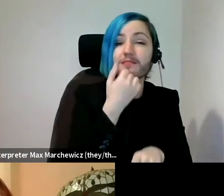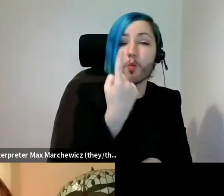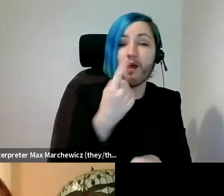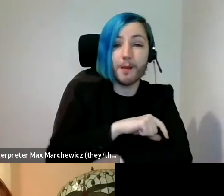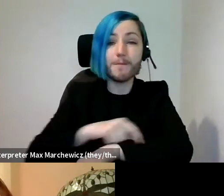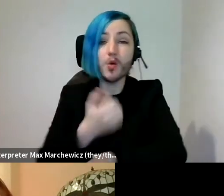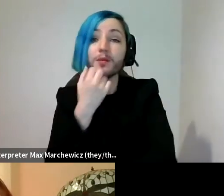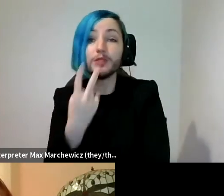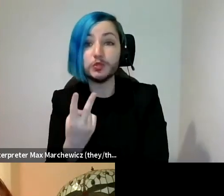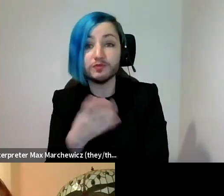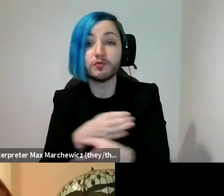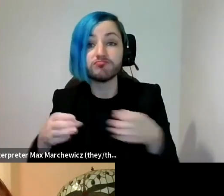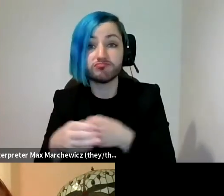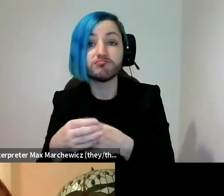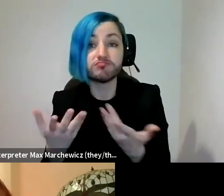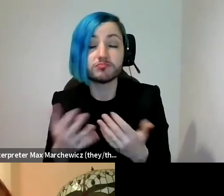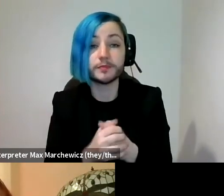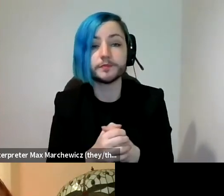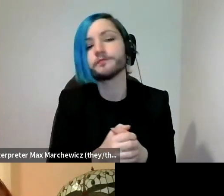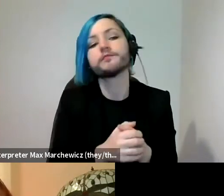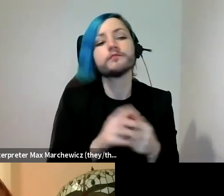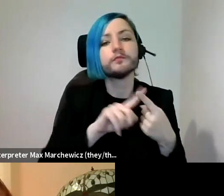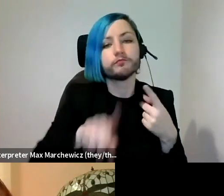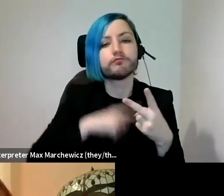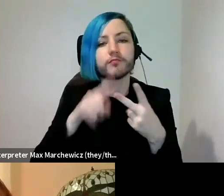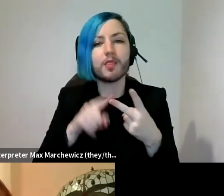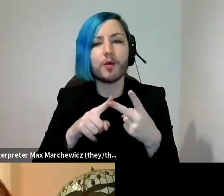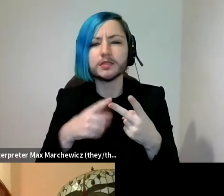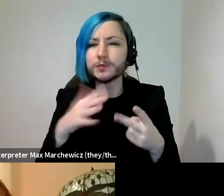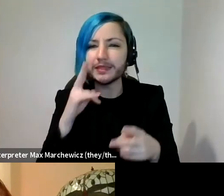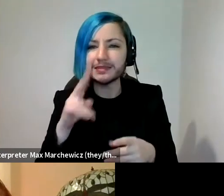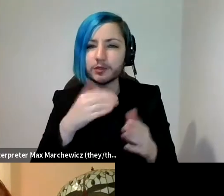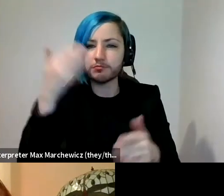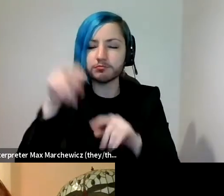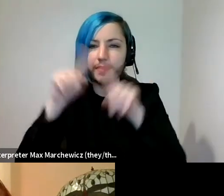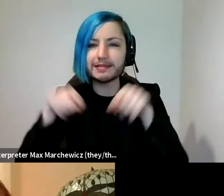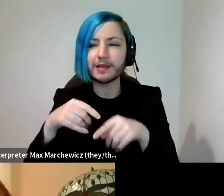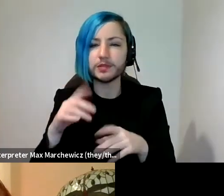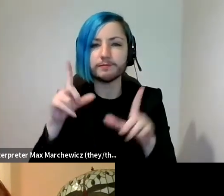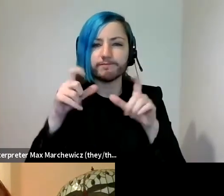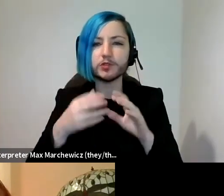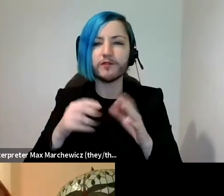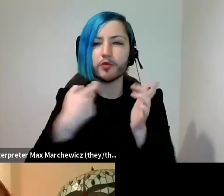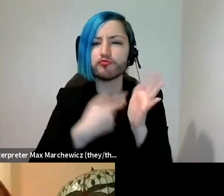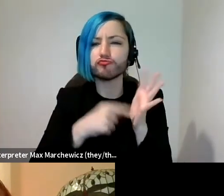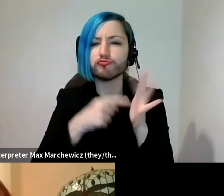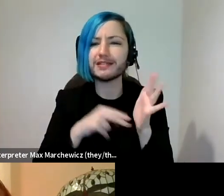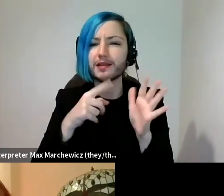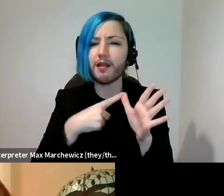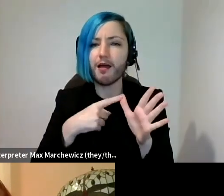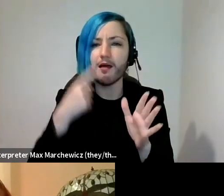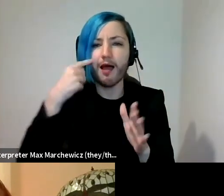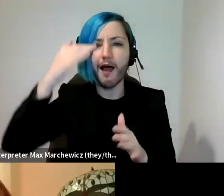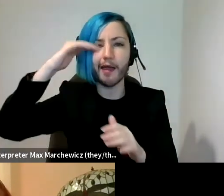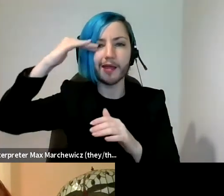in, you'll see there was a picture on that slide of the retina, and there's a